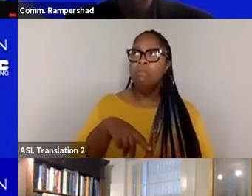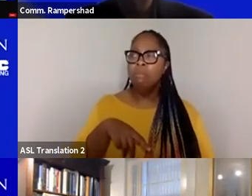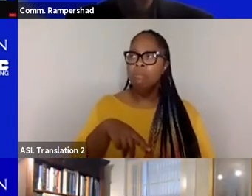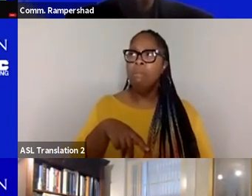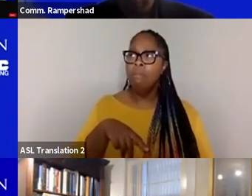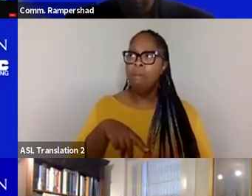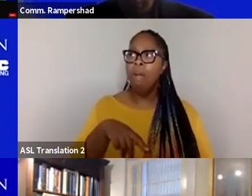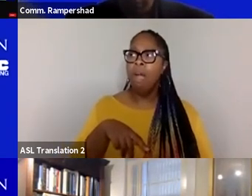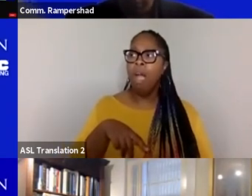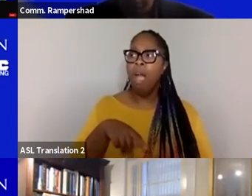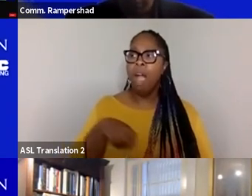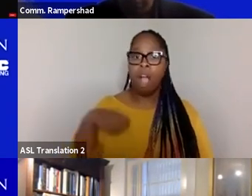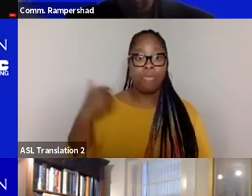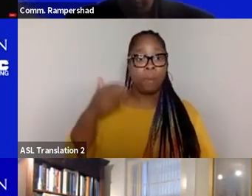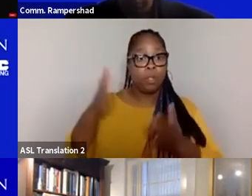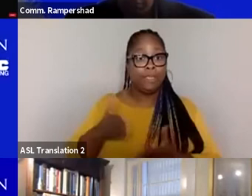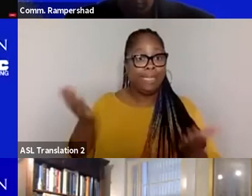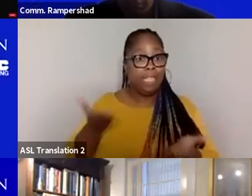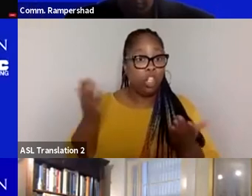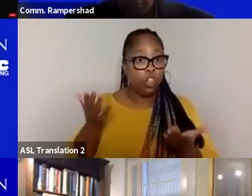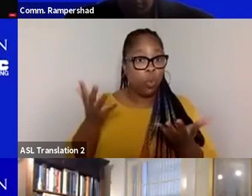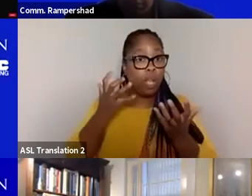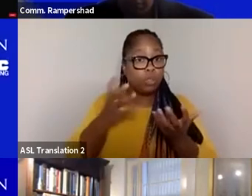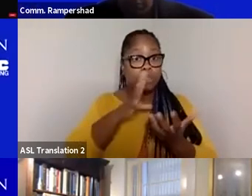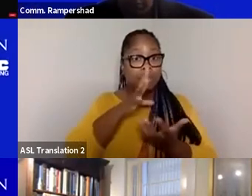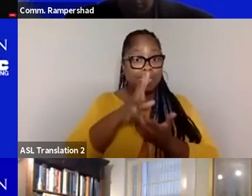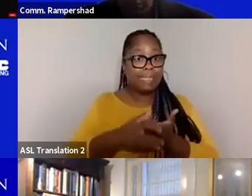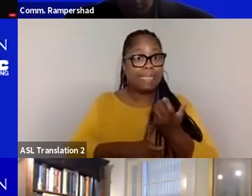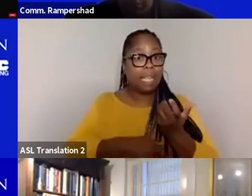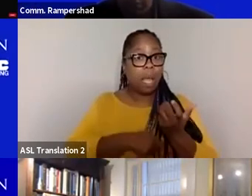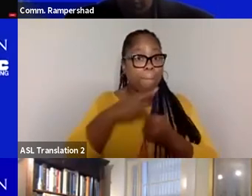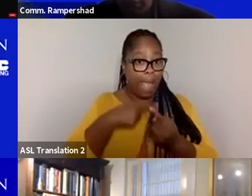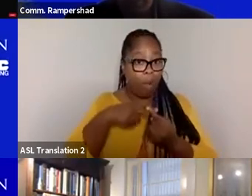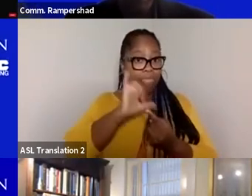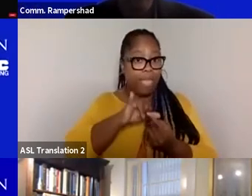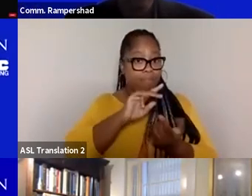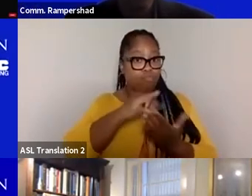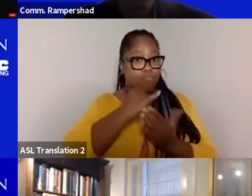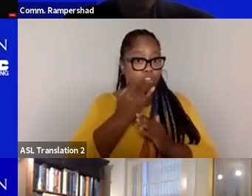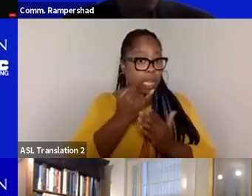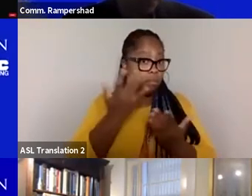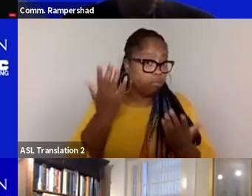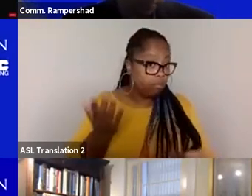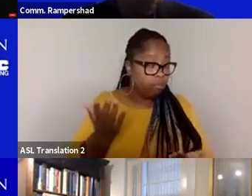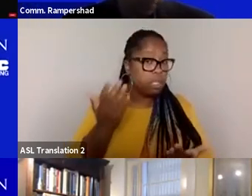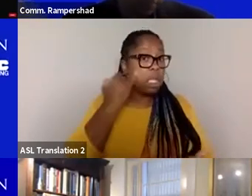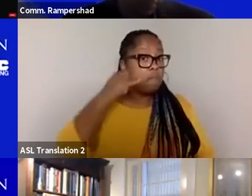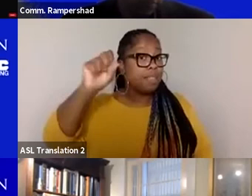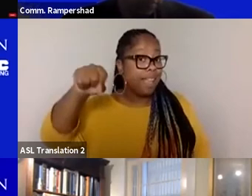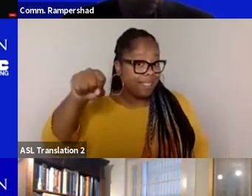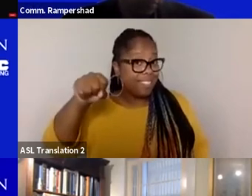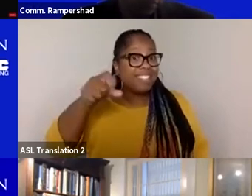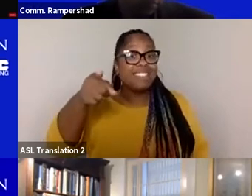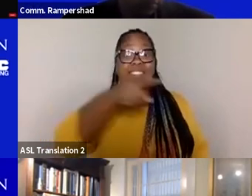Is there anyone else present who would like to speak on this item? If so, and you have already